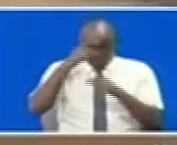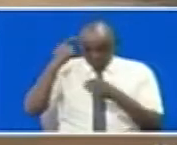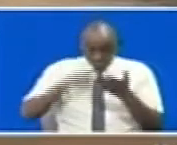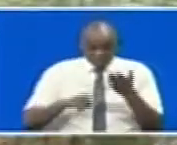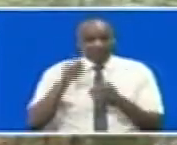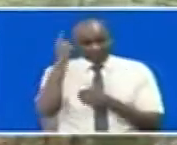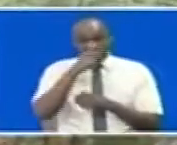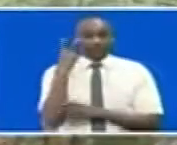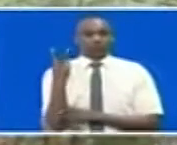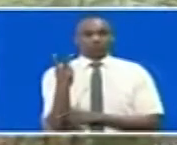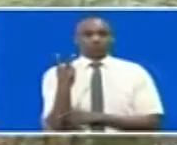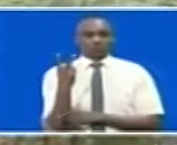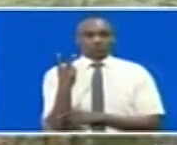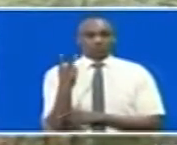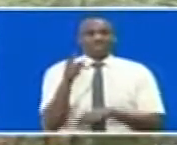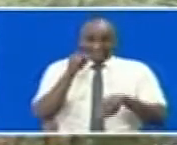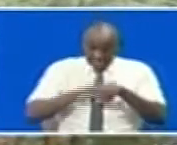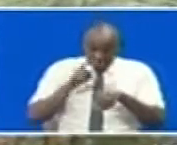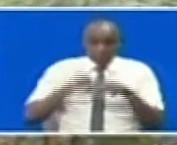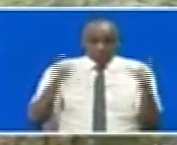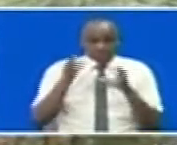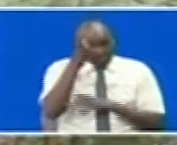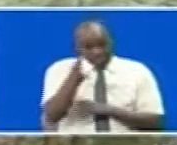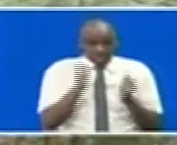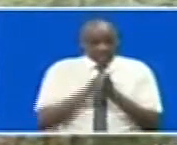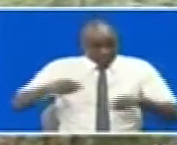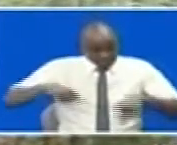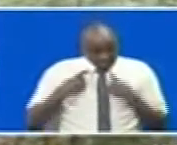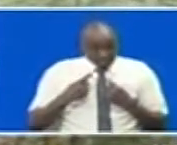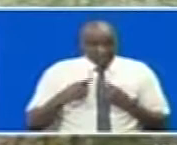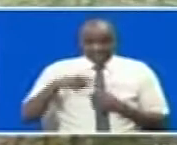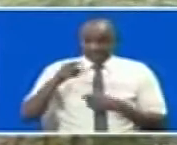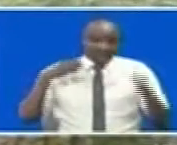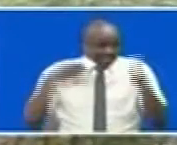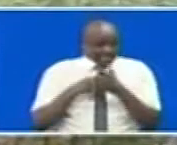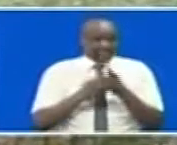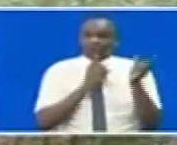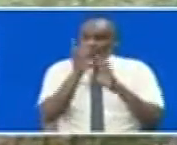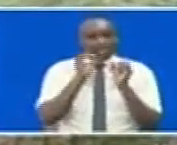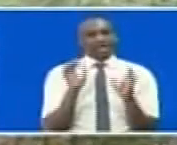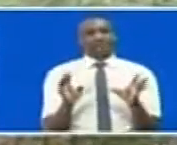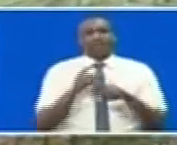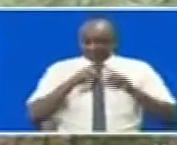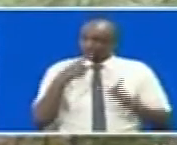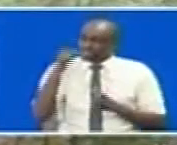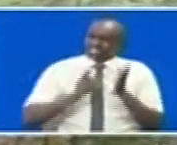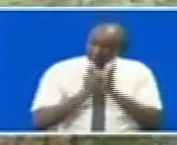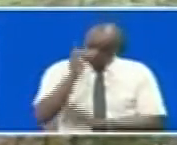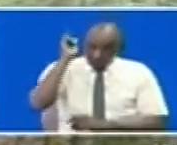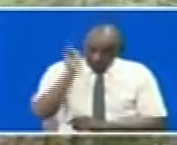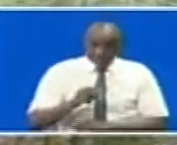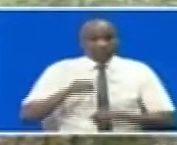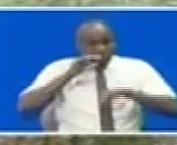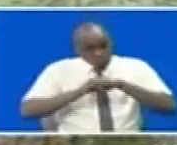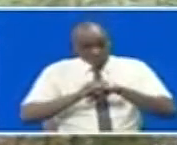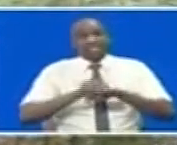two. And while the community itself and even ourselves are not opposed to development, what we are saying is that development must be sustainable